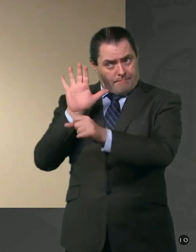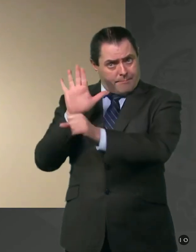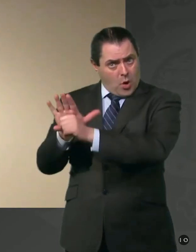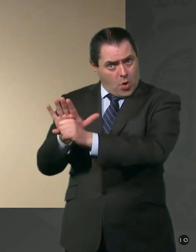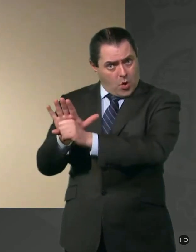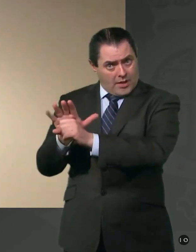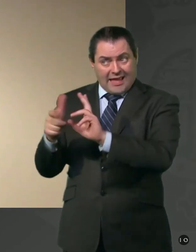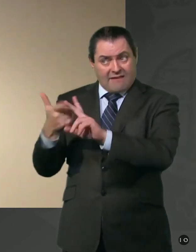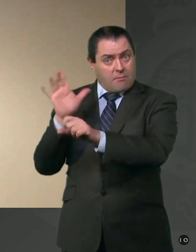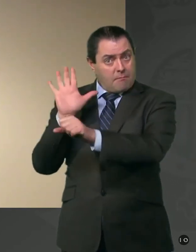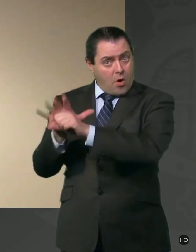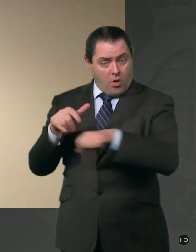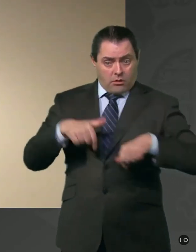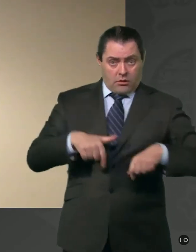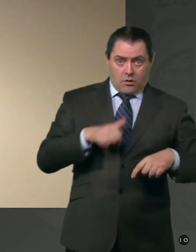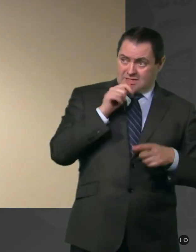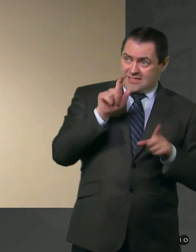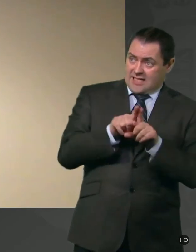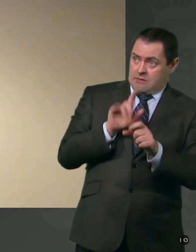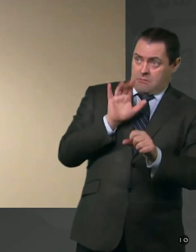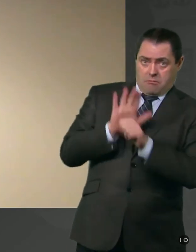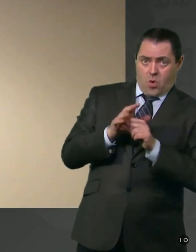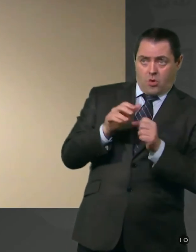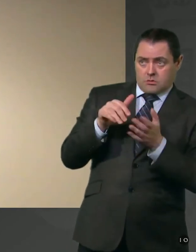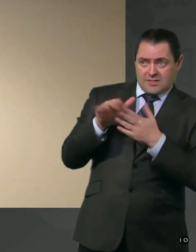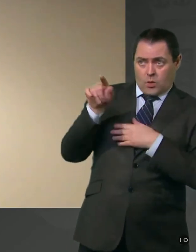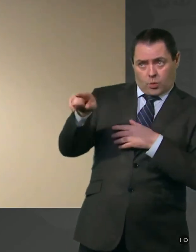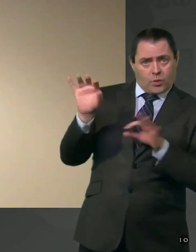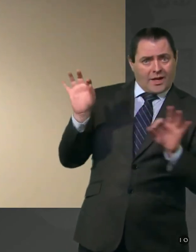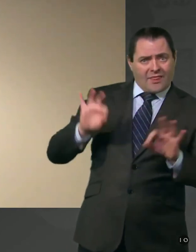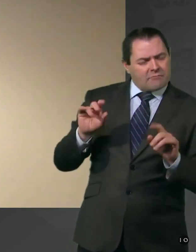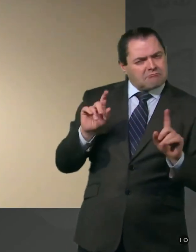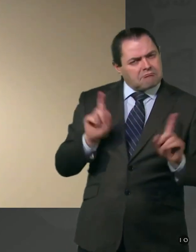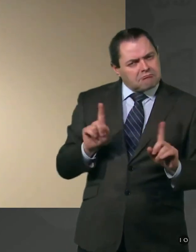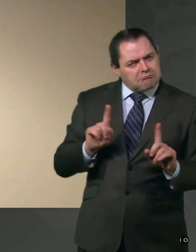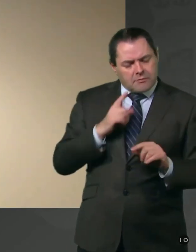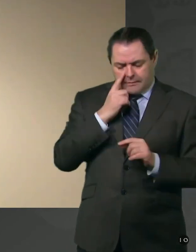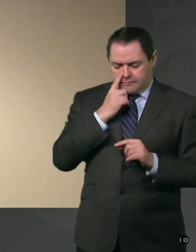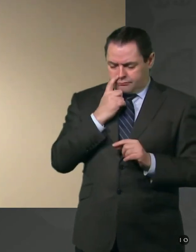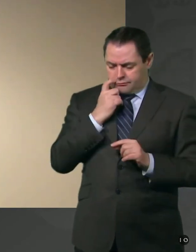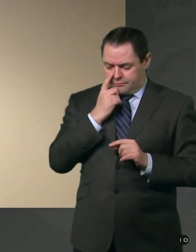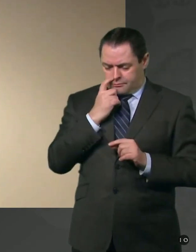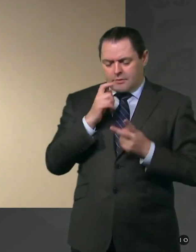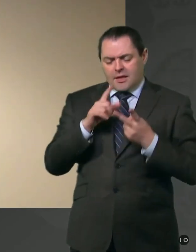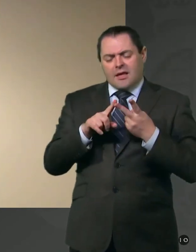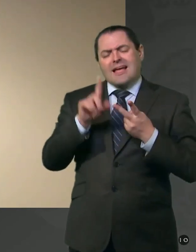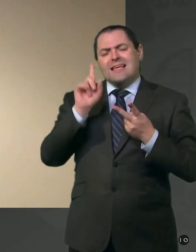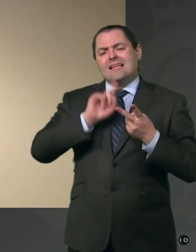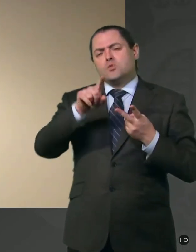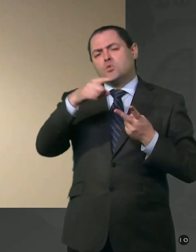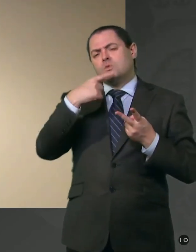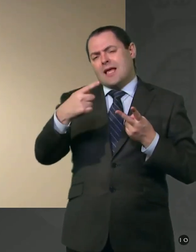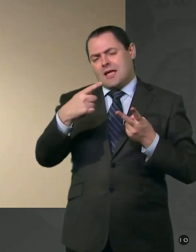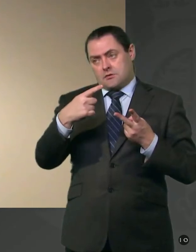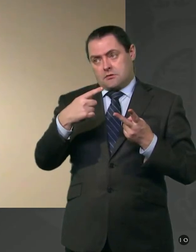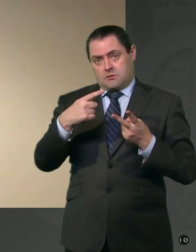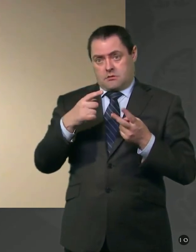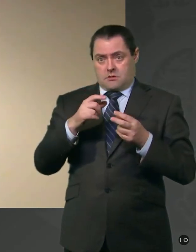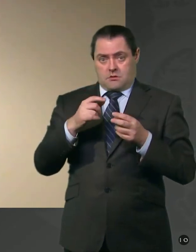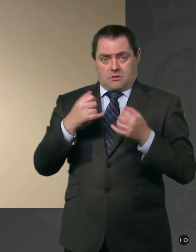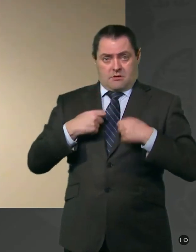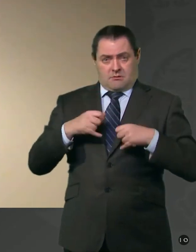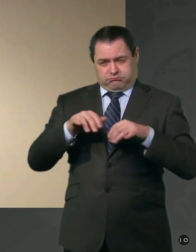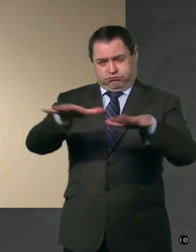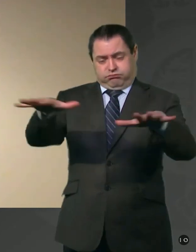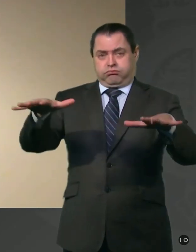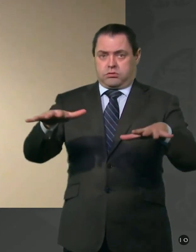everything in your power you did everything you possibly could to tackle the COVID pandemic. But of course, you've been criticised for a number of things,